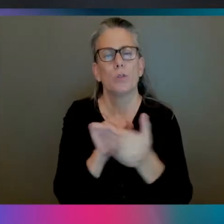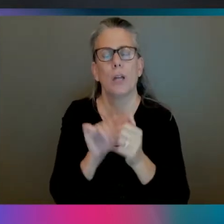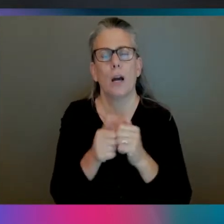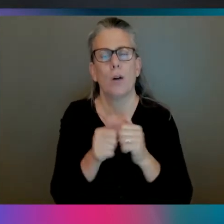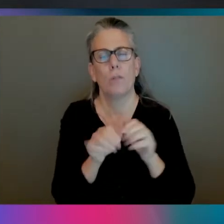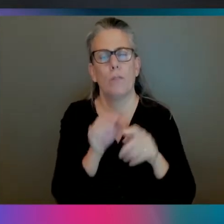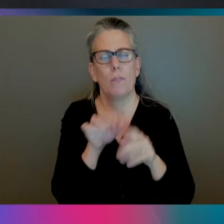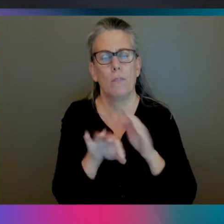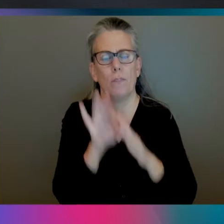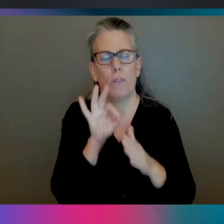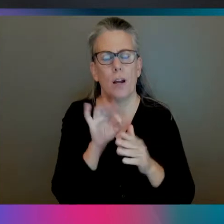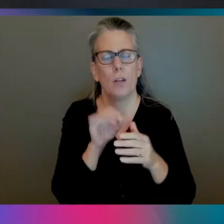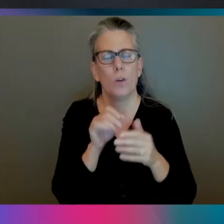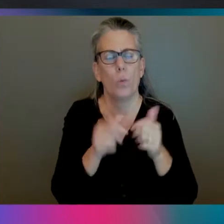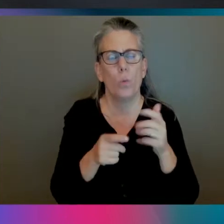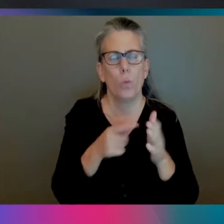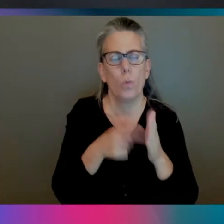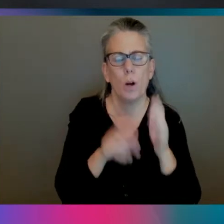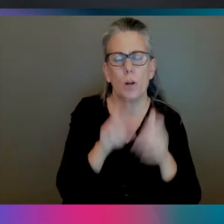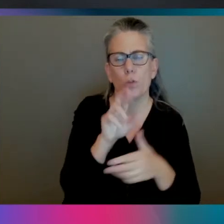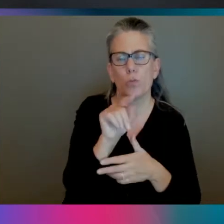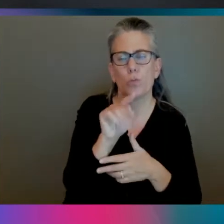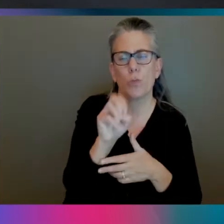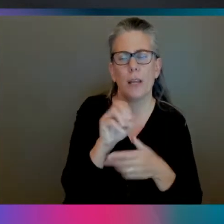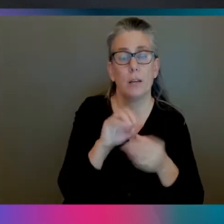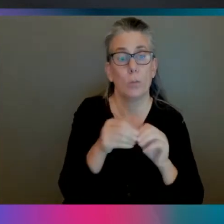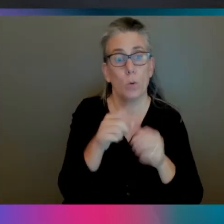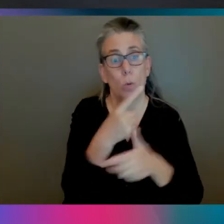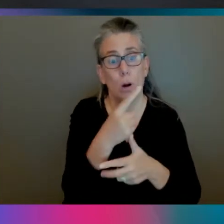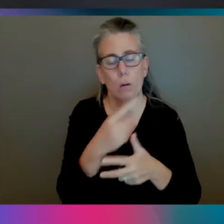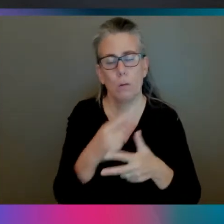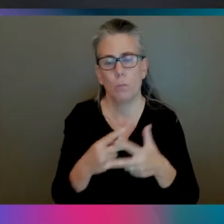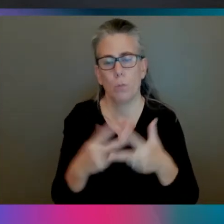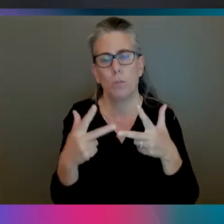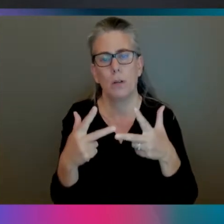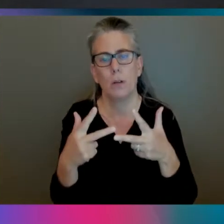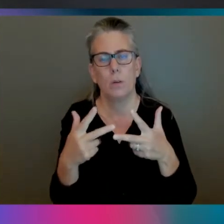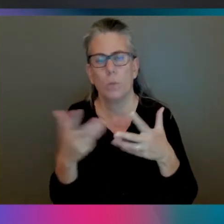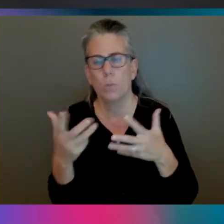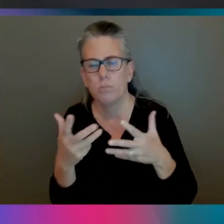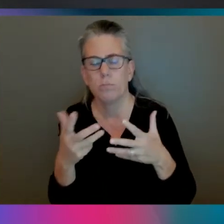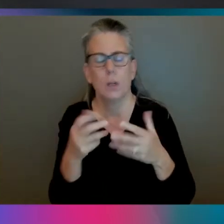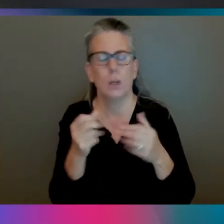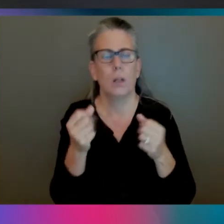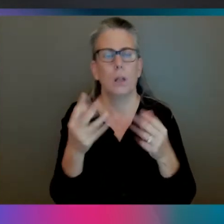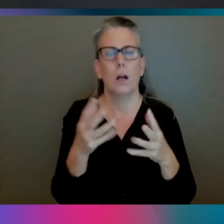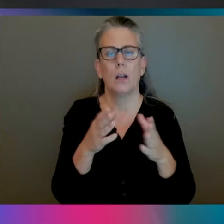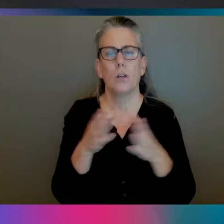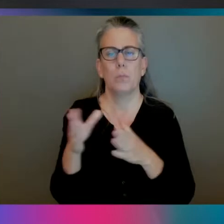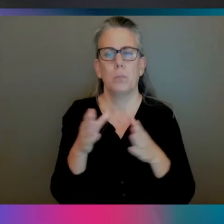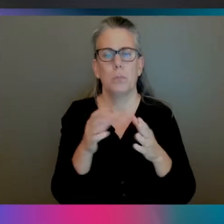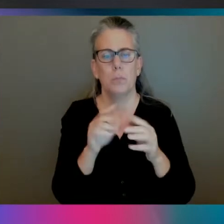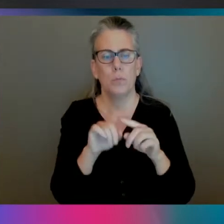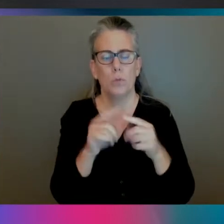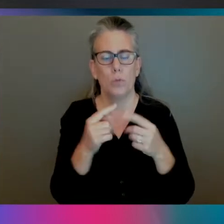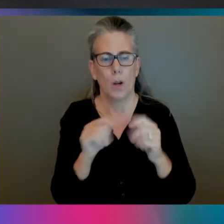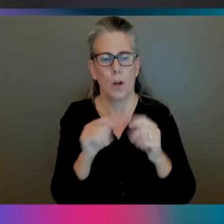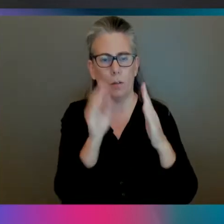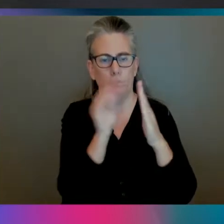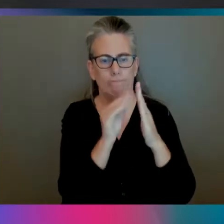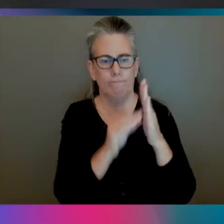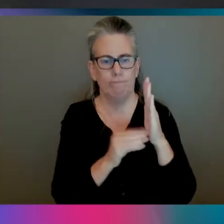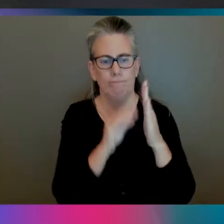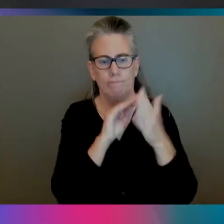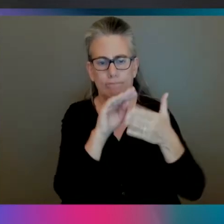movie number 3. Yeah. There's a lot of different techniques to go into that, but that we're trying to fill in those matrices. And we